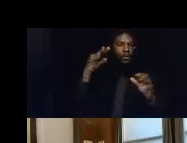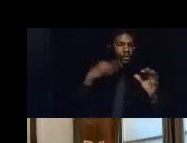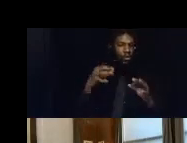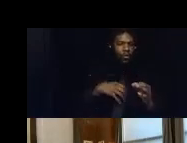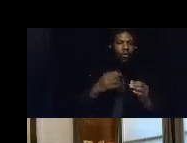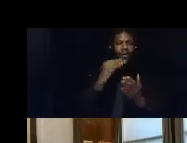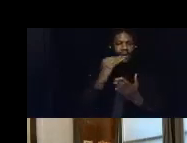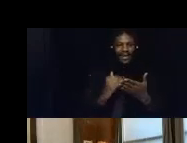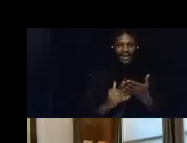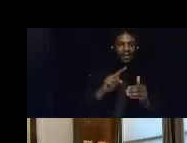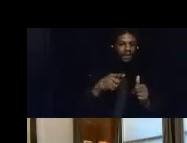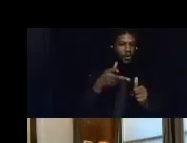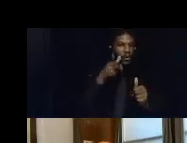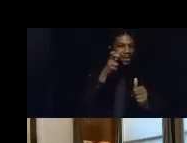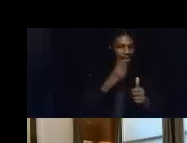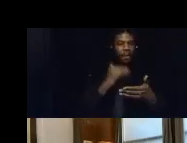listen. On the second listen,